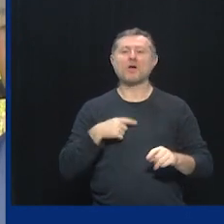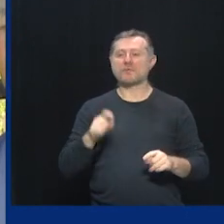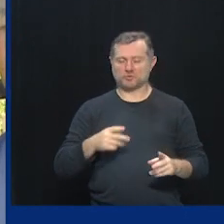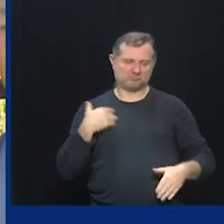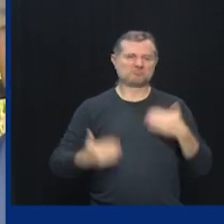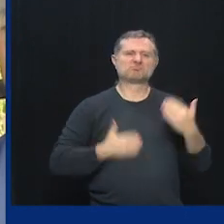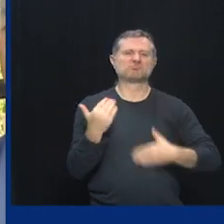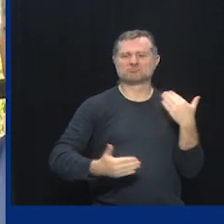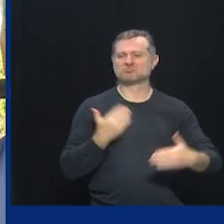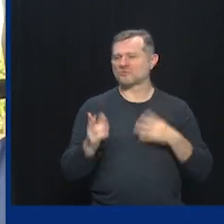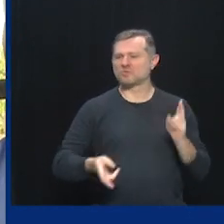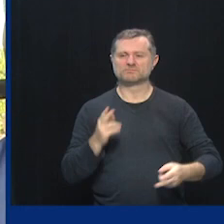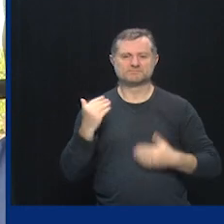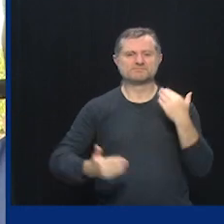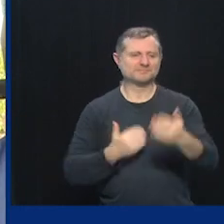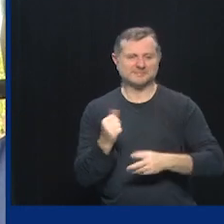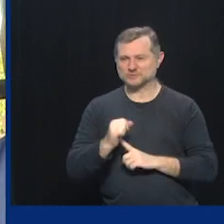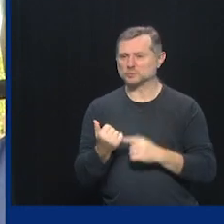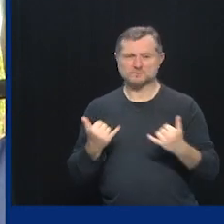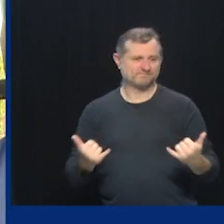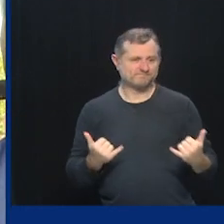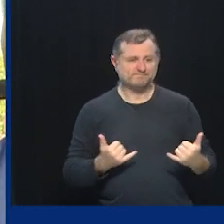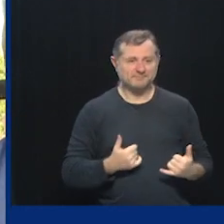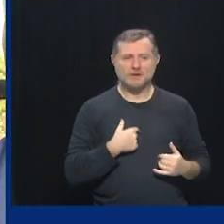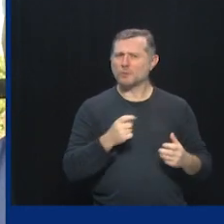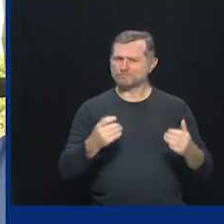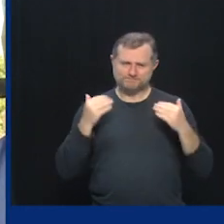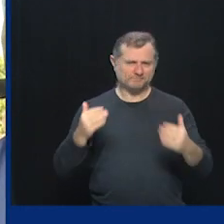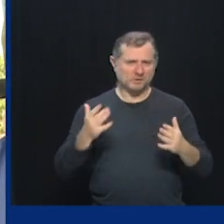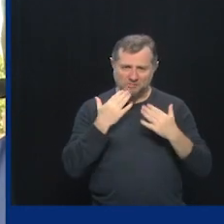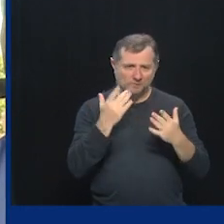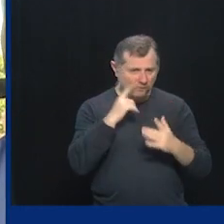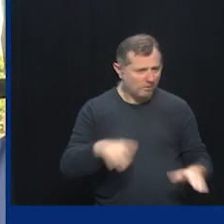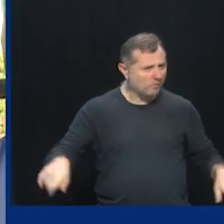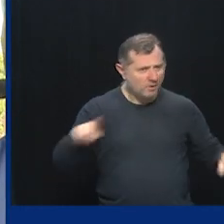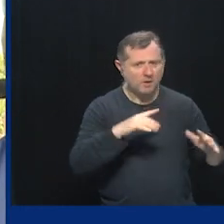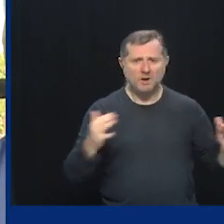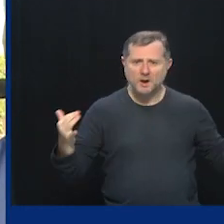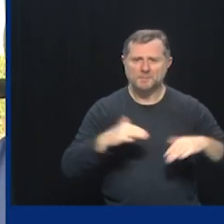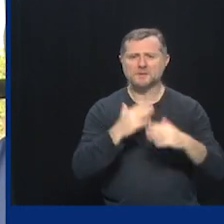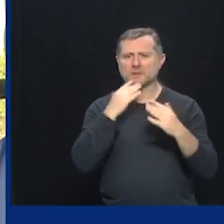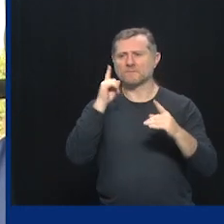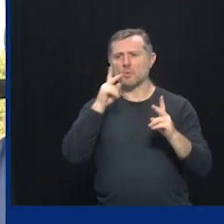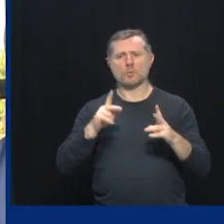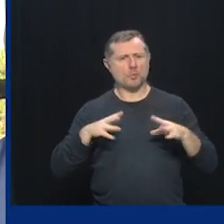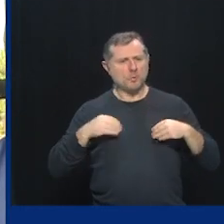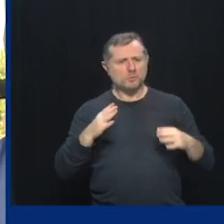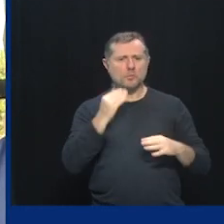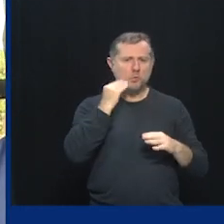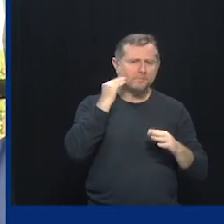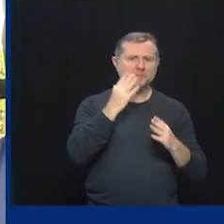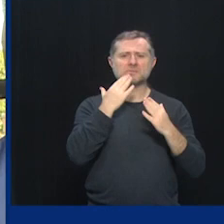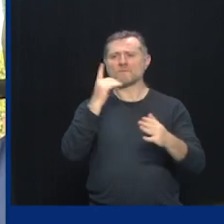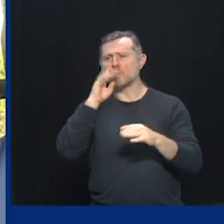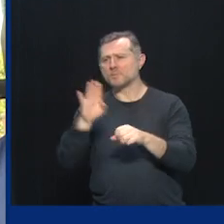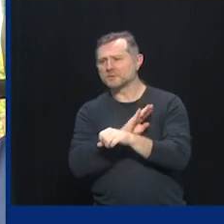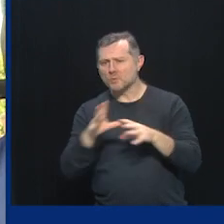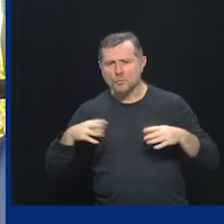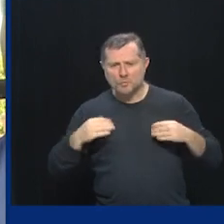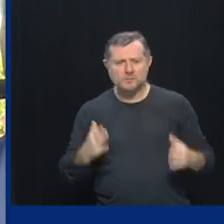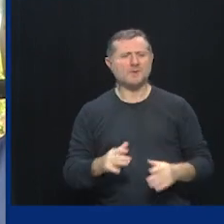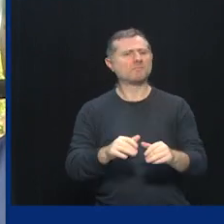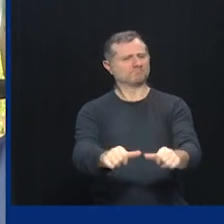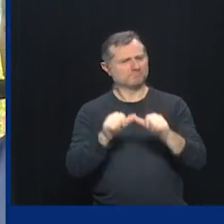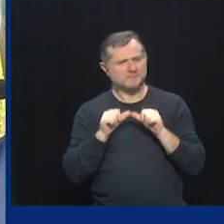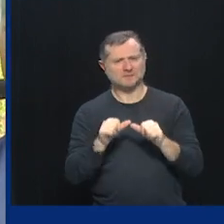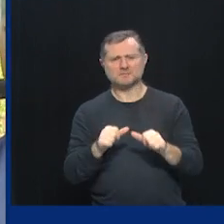this situation, and I want to thank everyone for attending, thanking the homeowners and the businesses for hanging in there. I've deployed the Department of